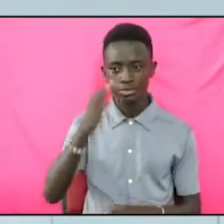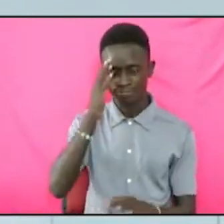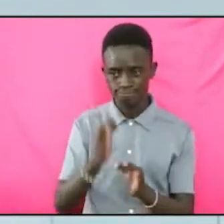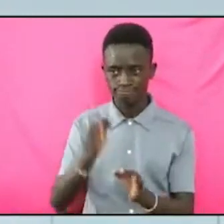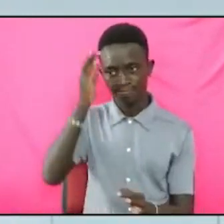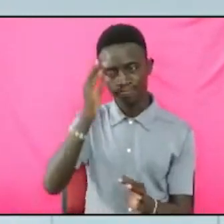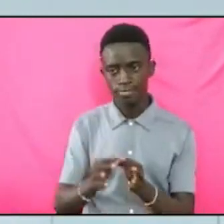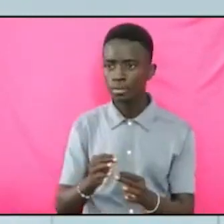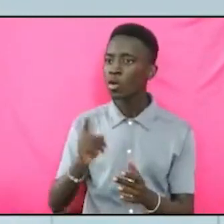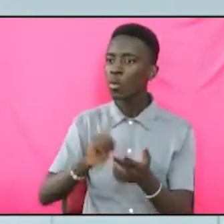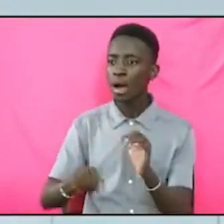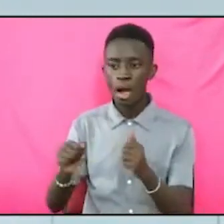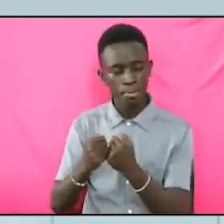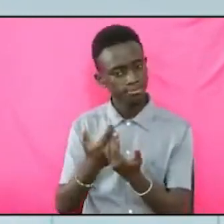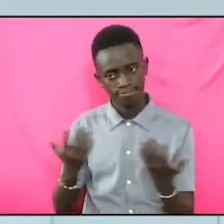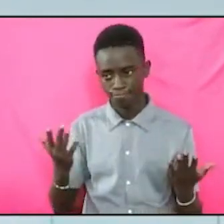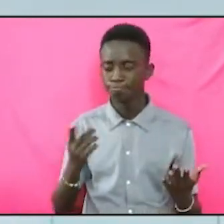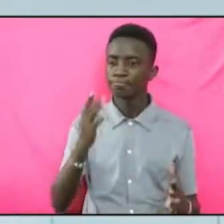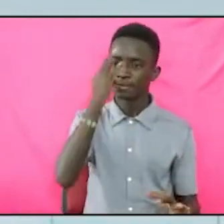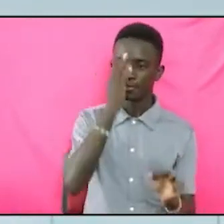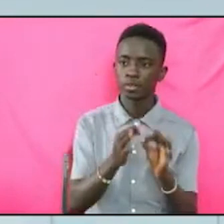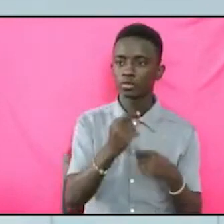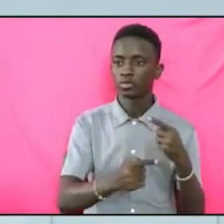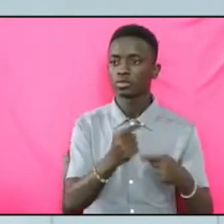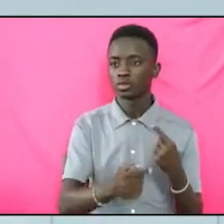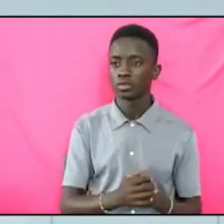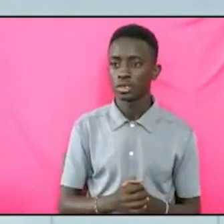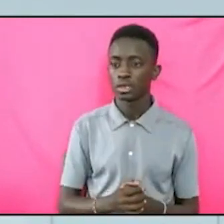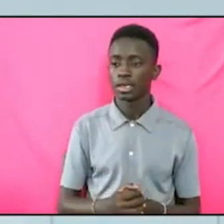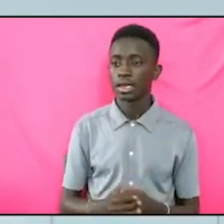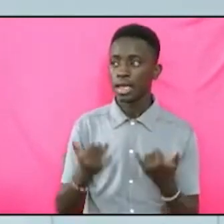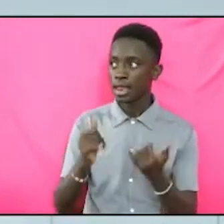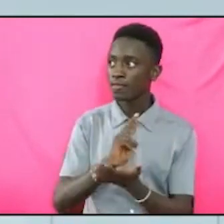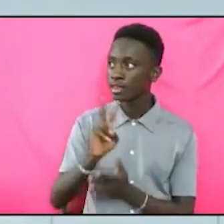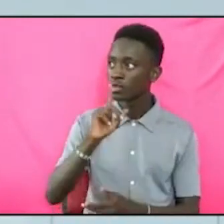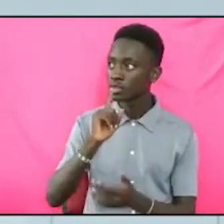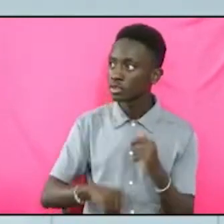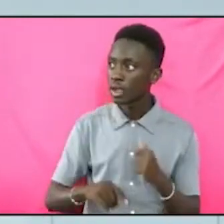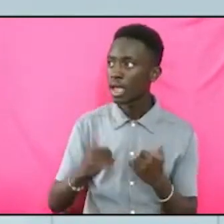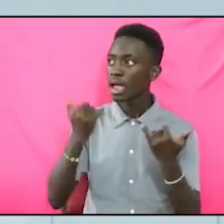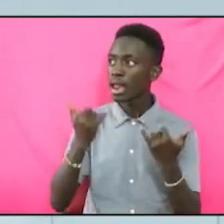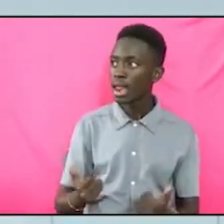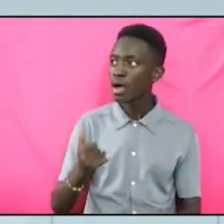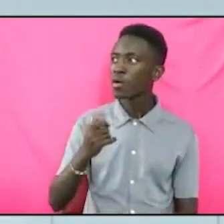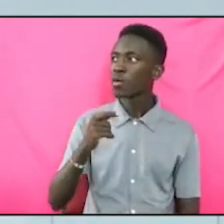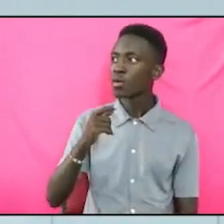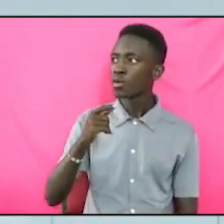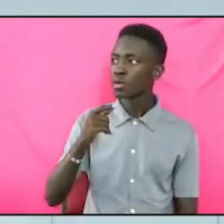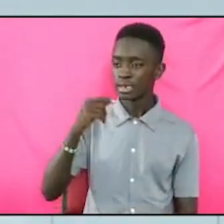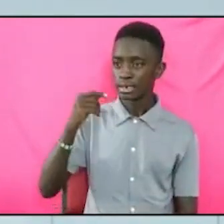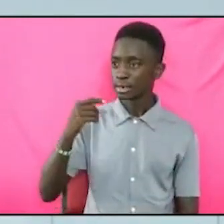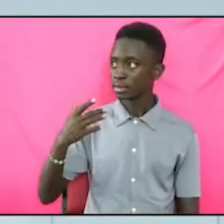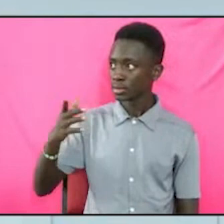Verse 2 says in New King James Version, and the Syrians had gone out on raids and